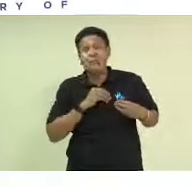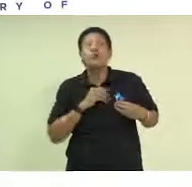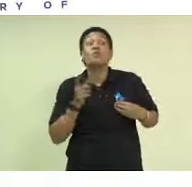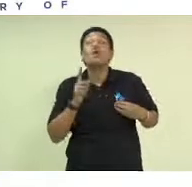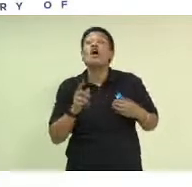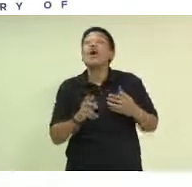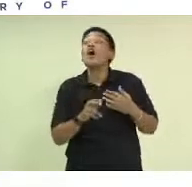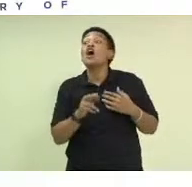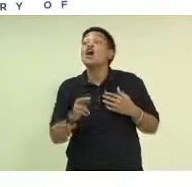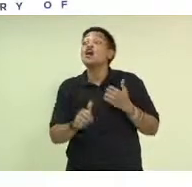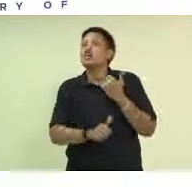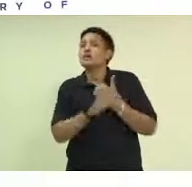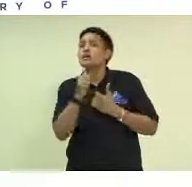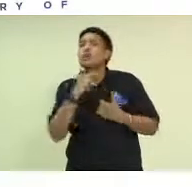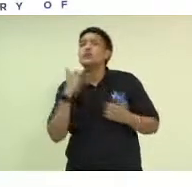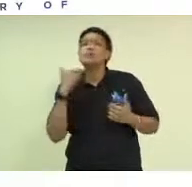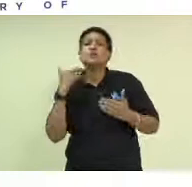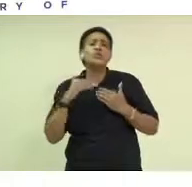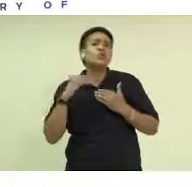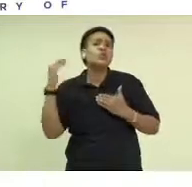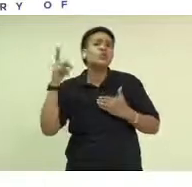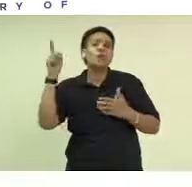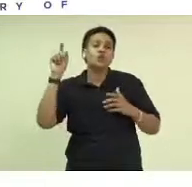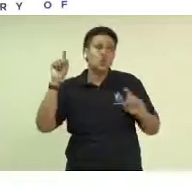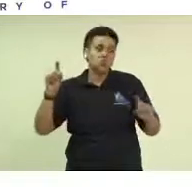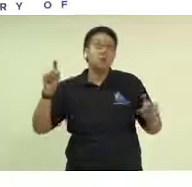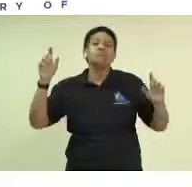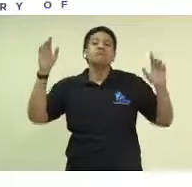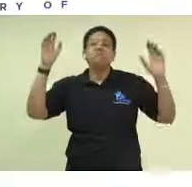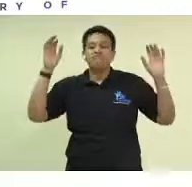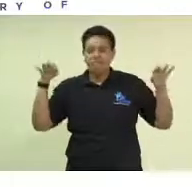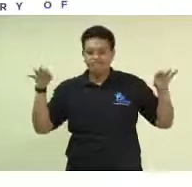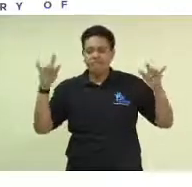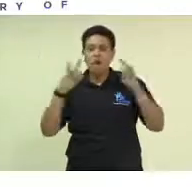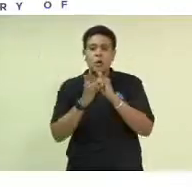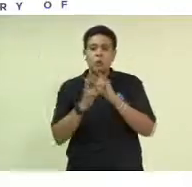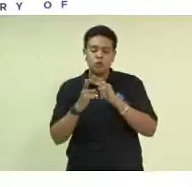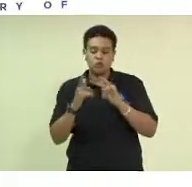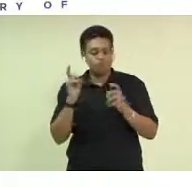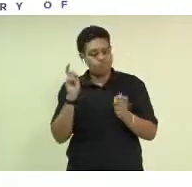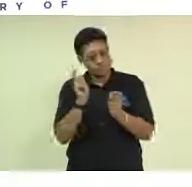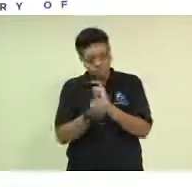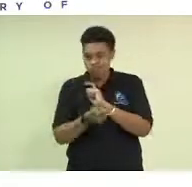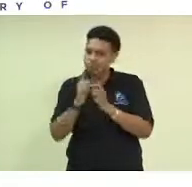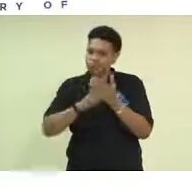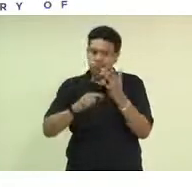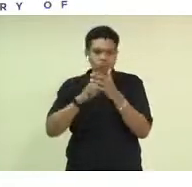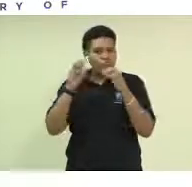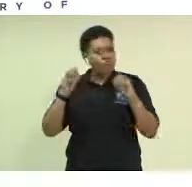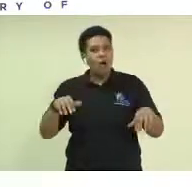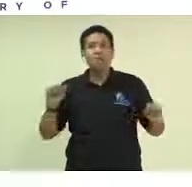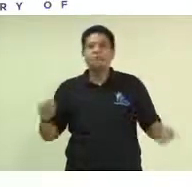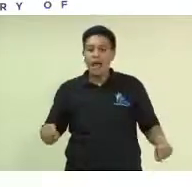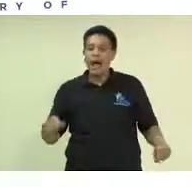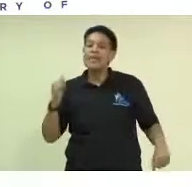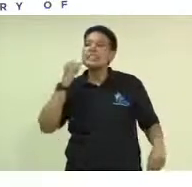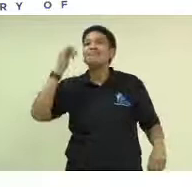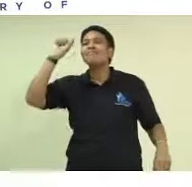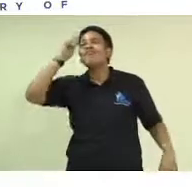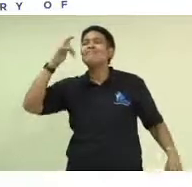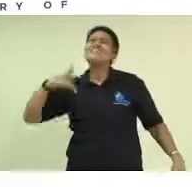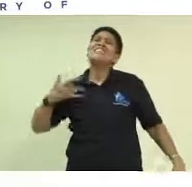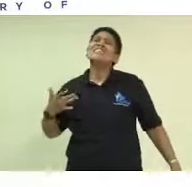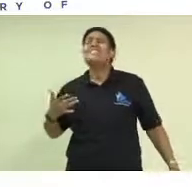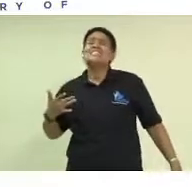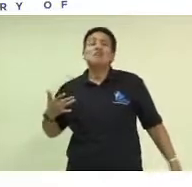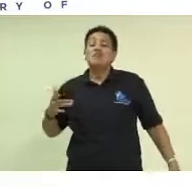are too great, they reserve the right to make adjustments. And that is a collective decision, which I will